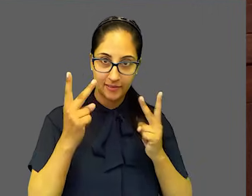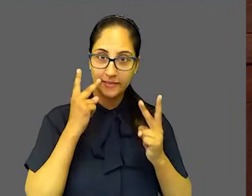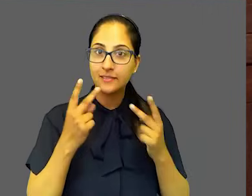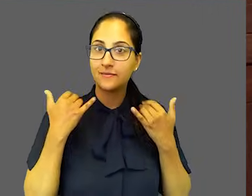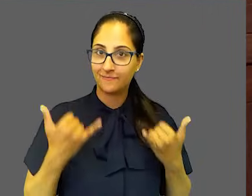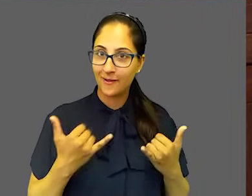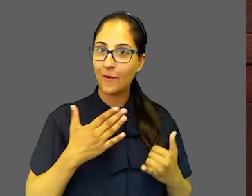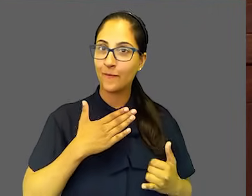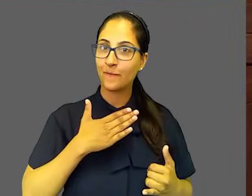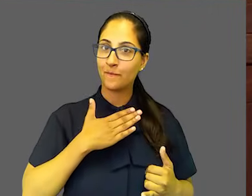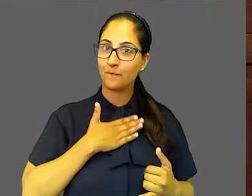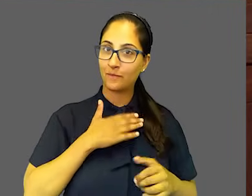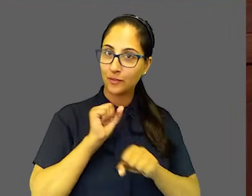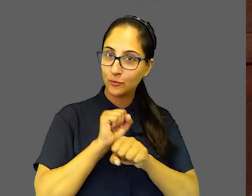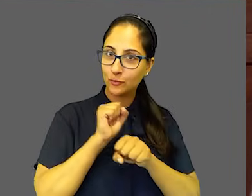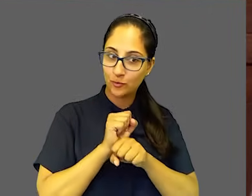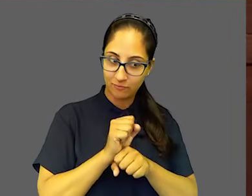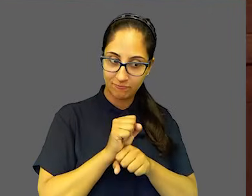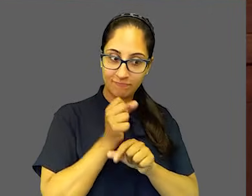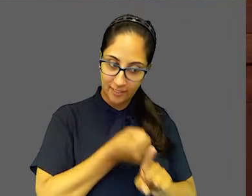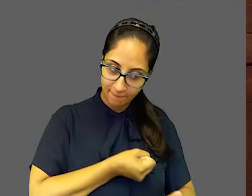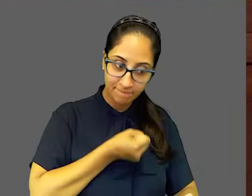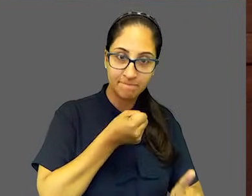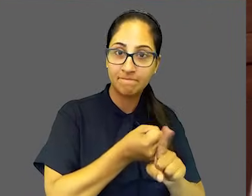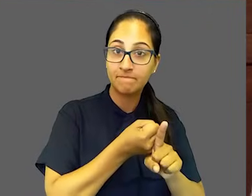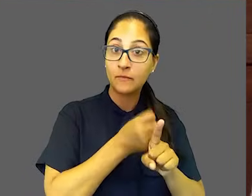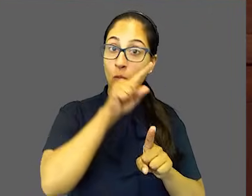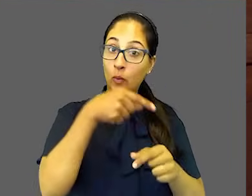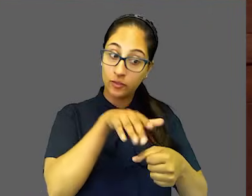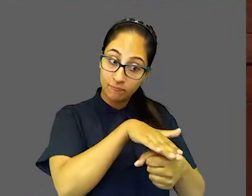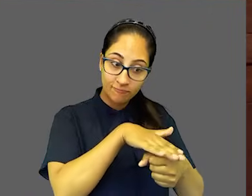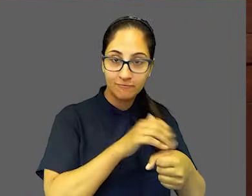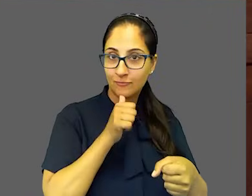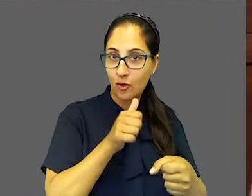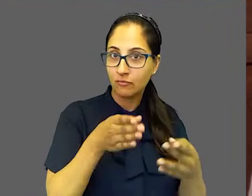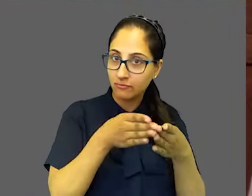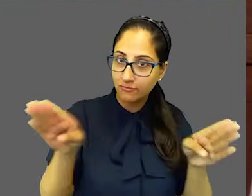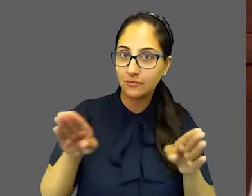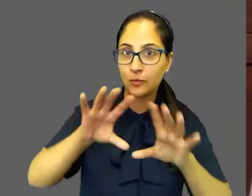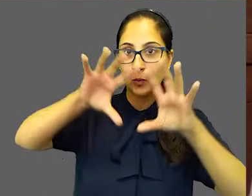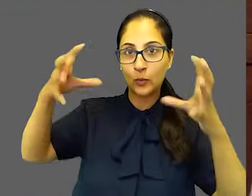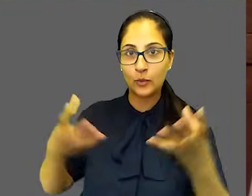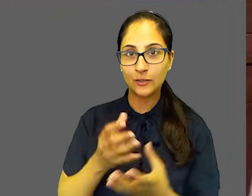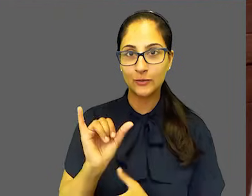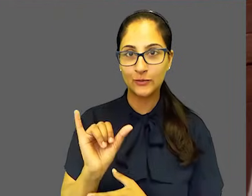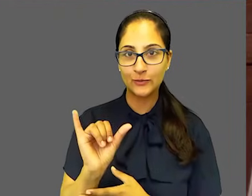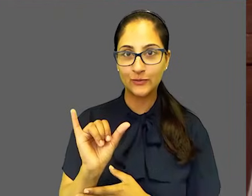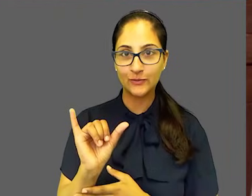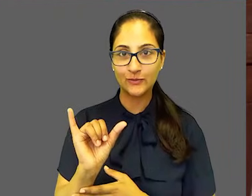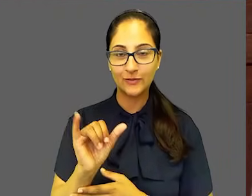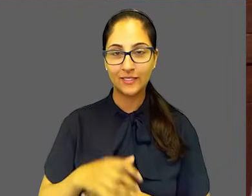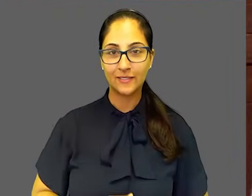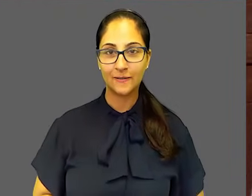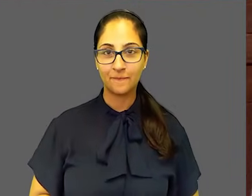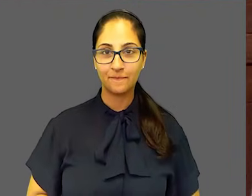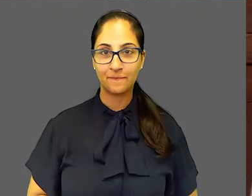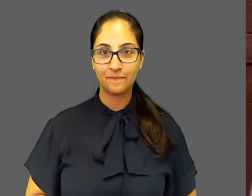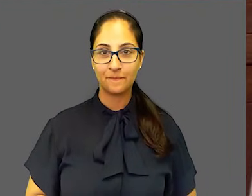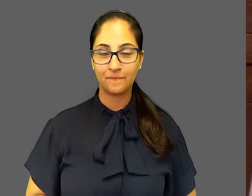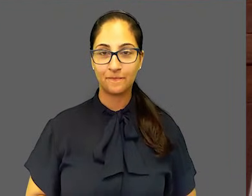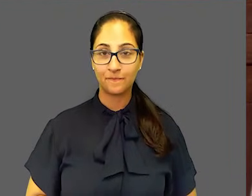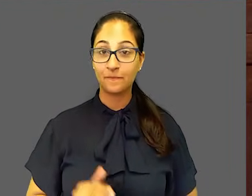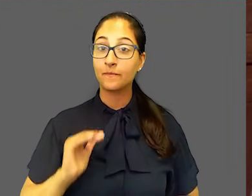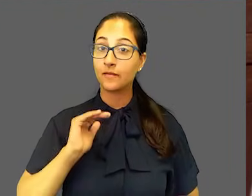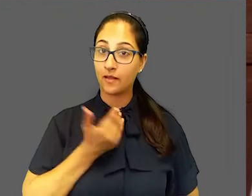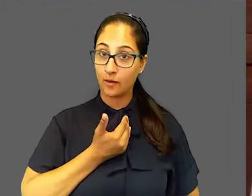Jamaat, not just for the Canadian Jamaat, but that we can have an impact really worldwide. And when we see that, this tremendous impact we